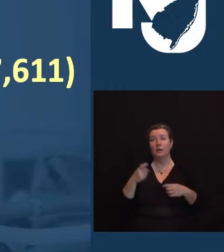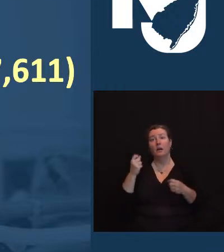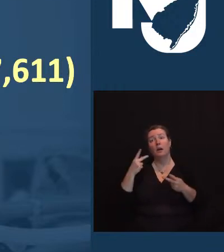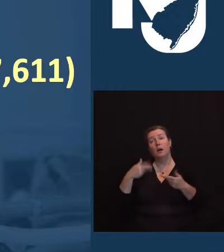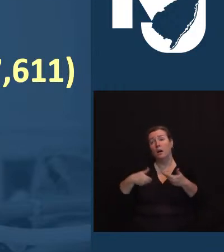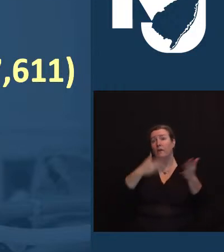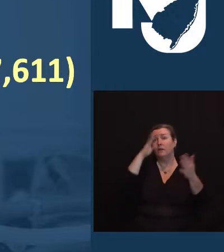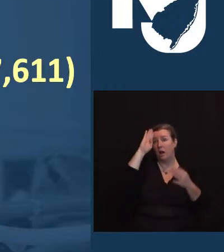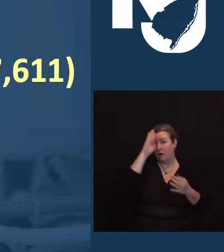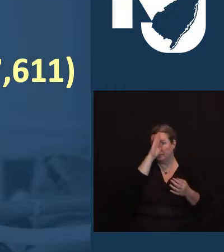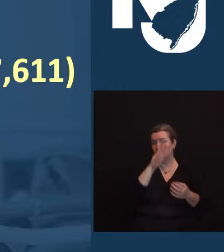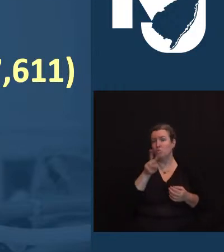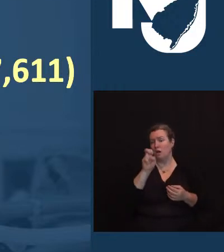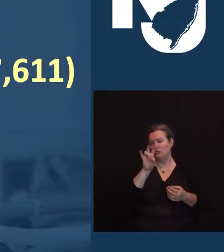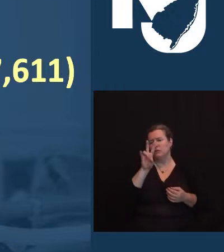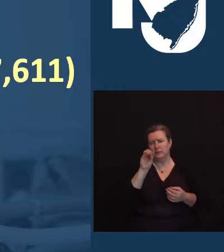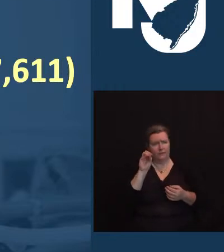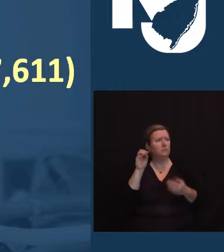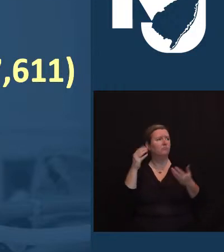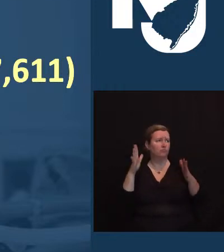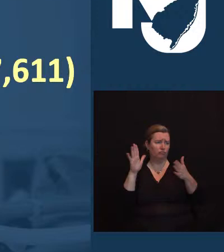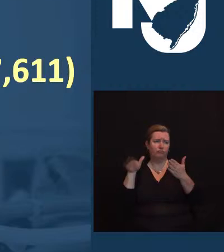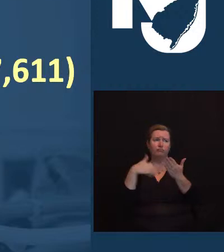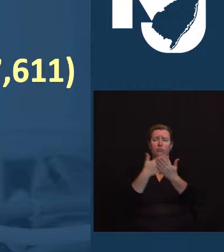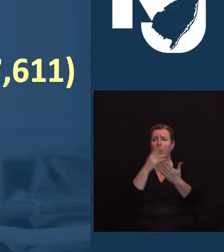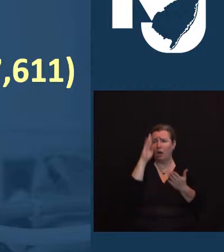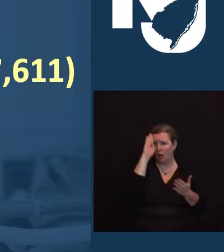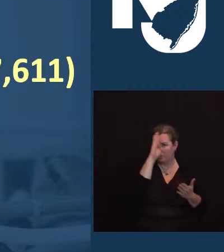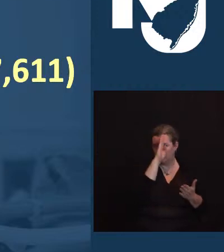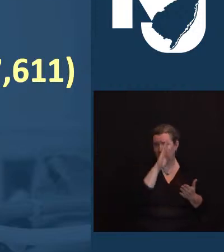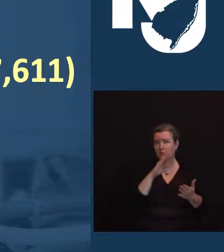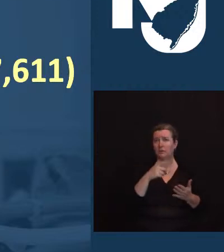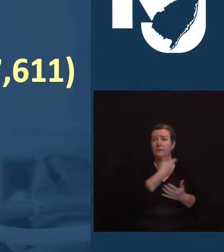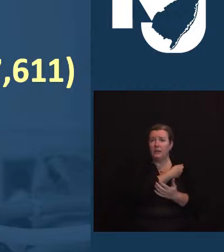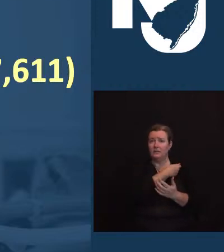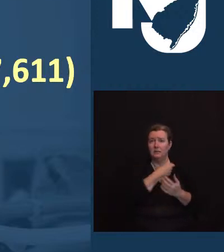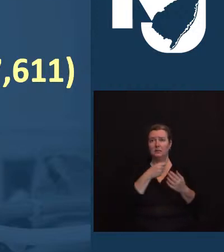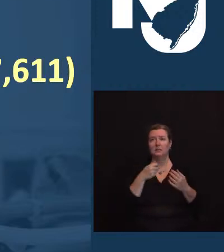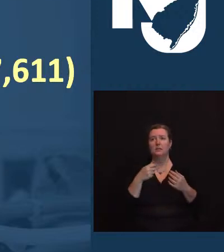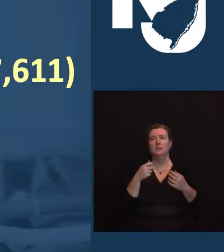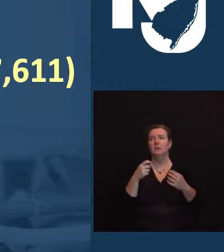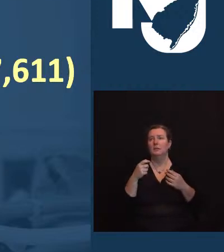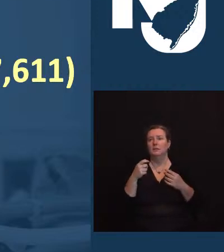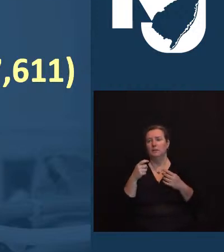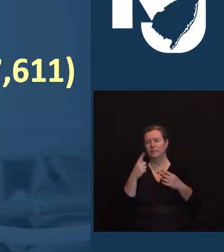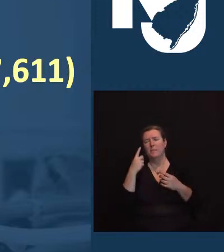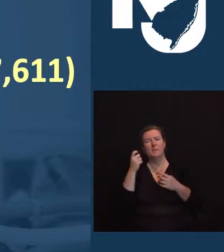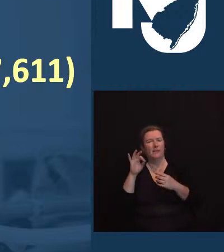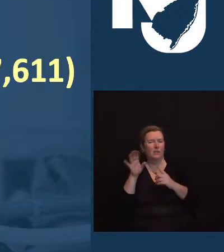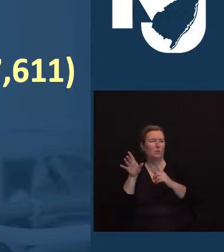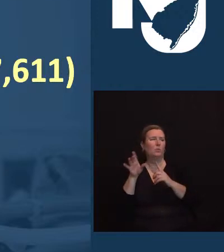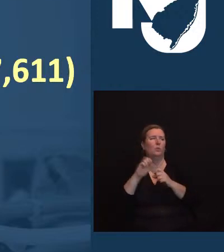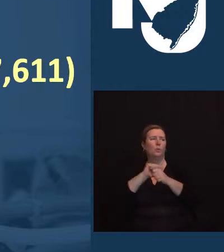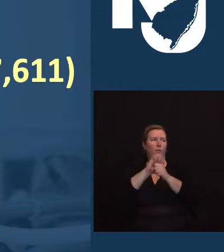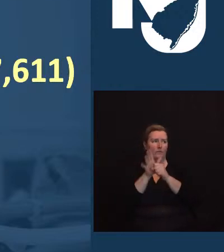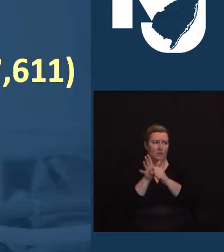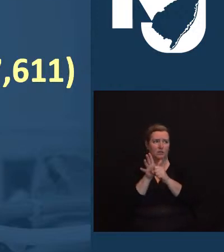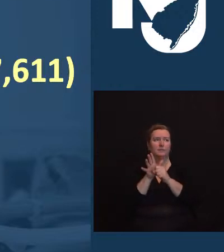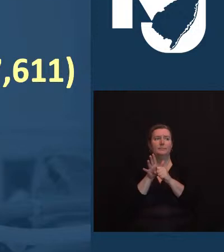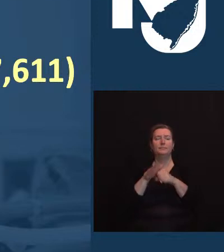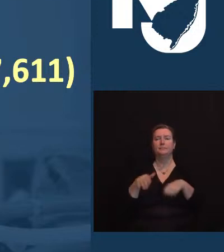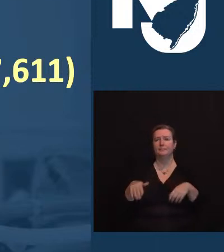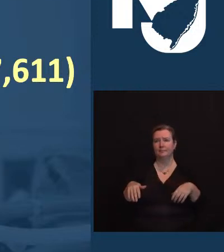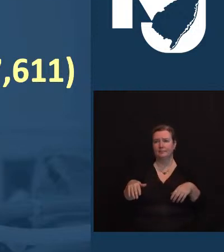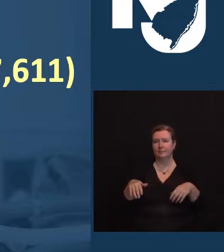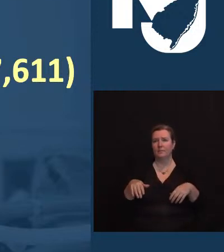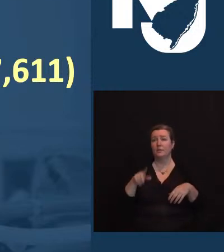270 hospitalizations of fully vaccinated individuals due to a case of COVID since mid-January, when the first individuals to